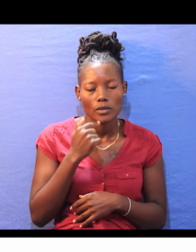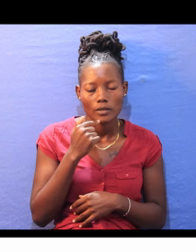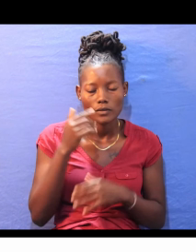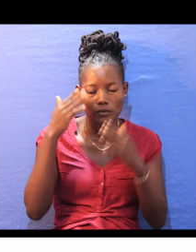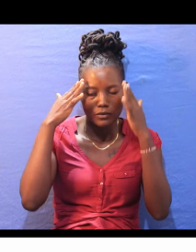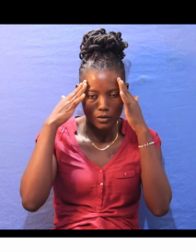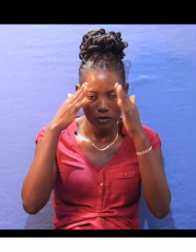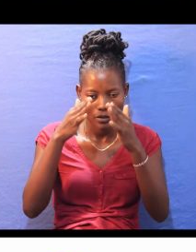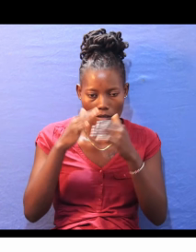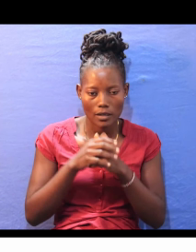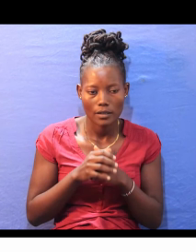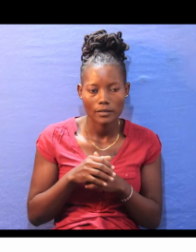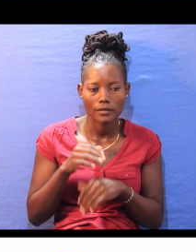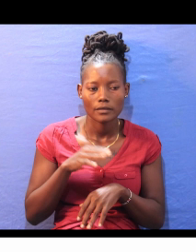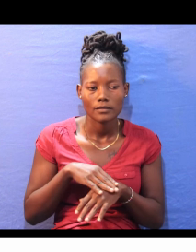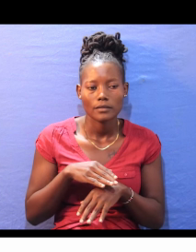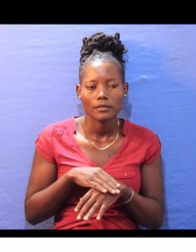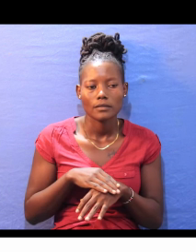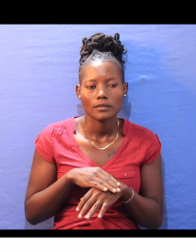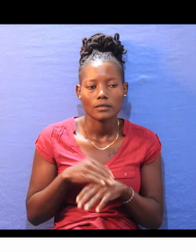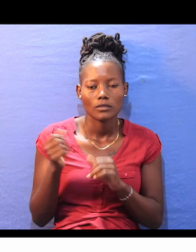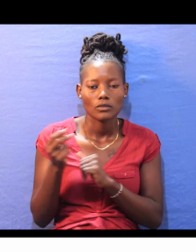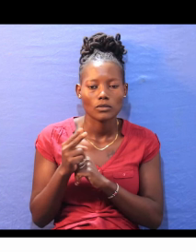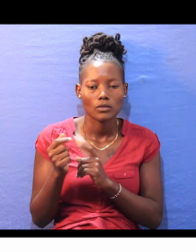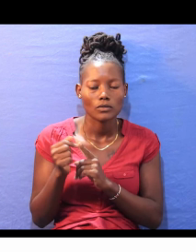this up to at least the age of 12 to 14.